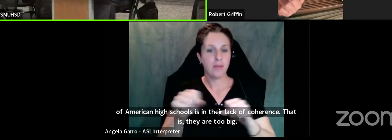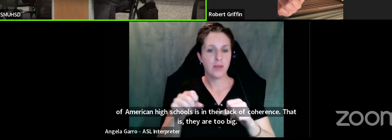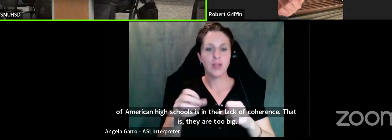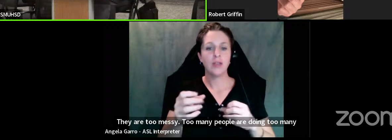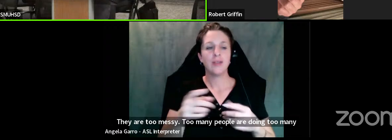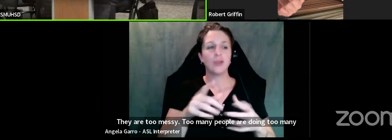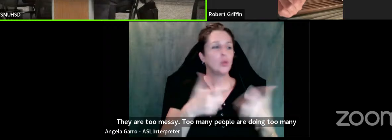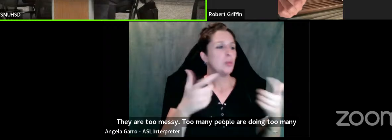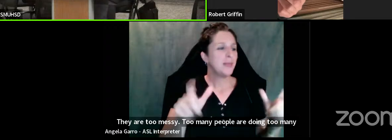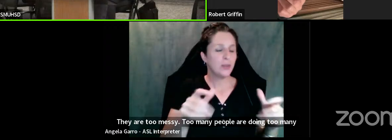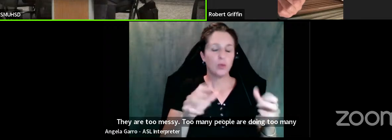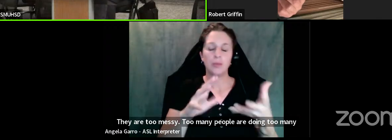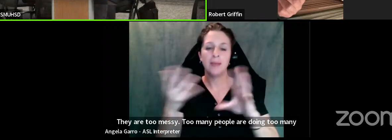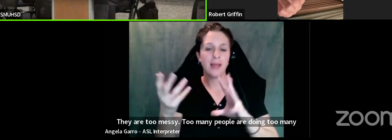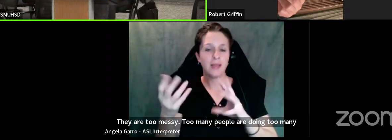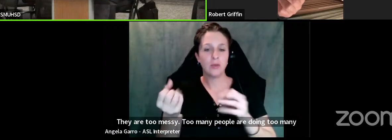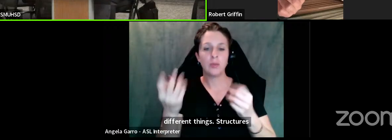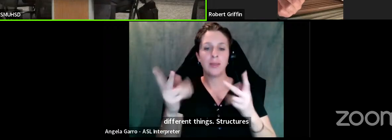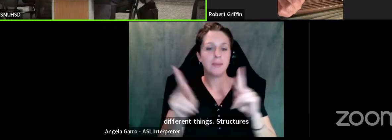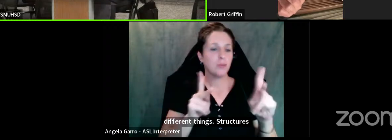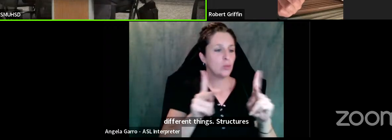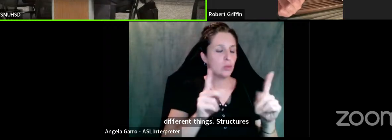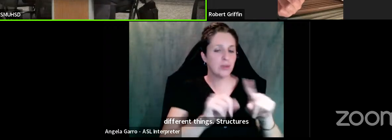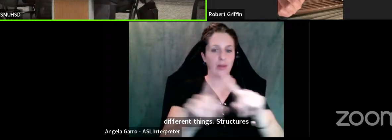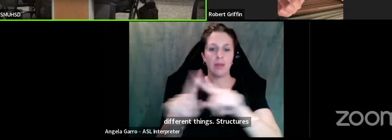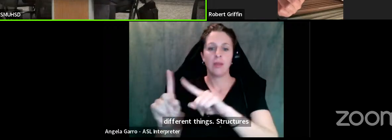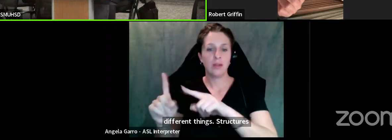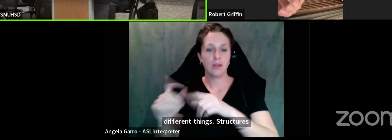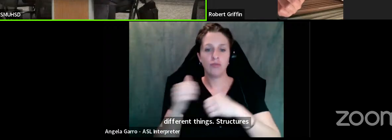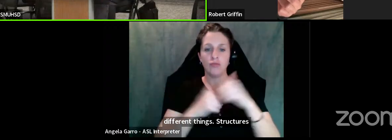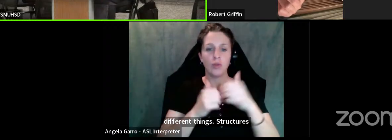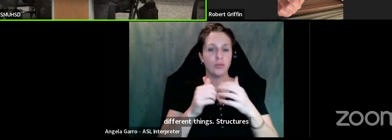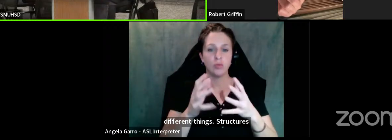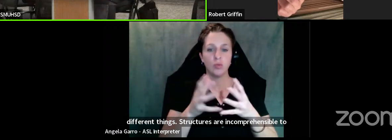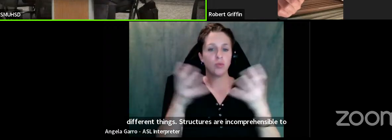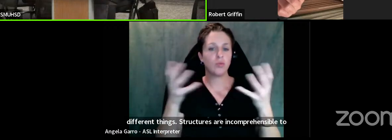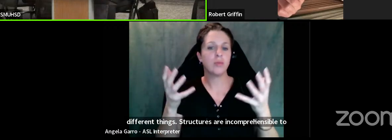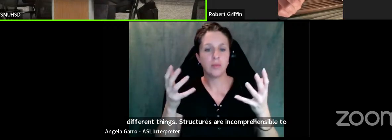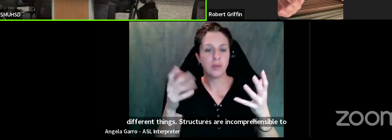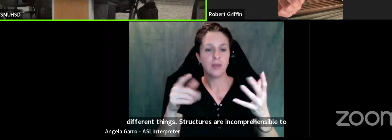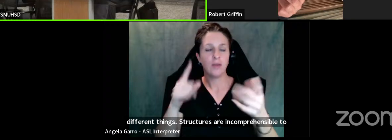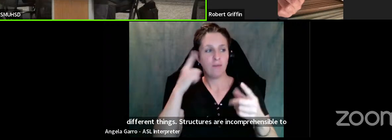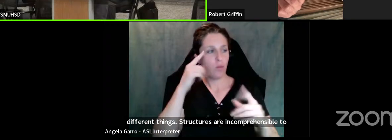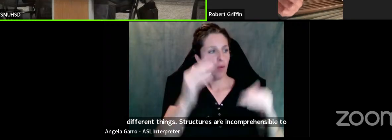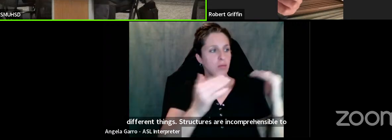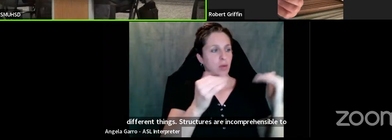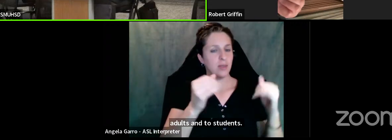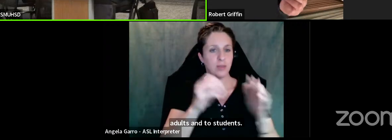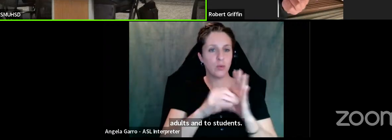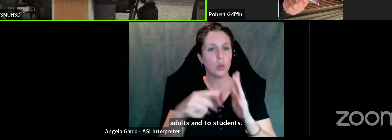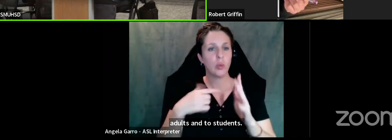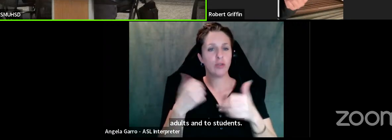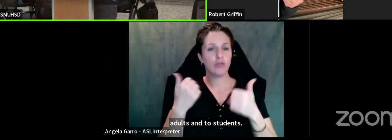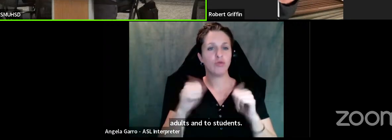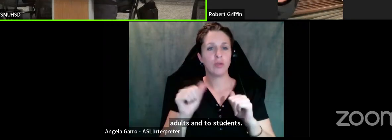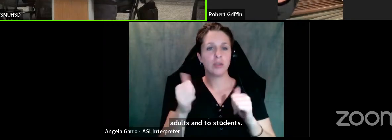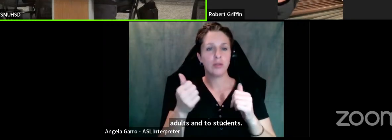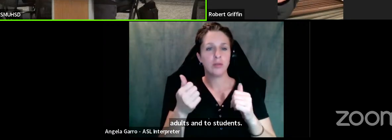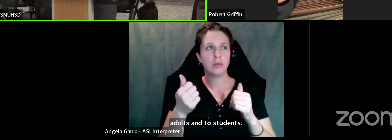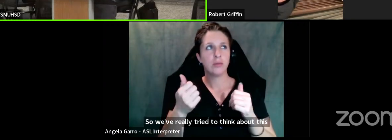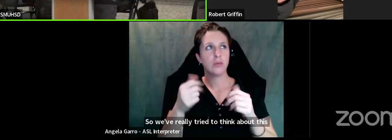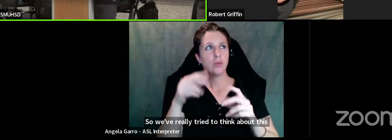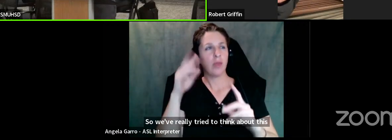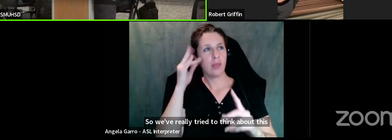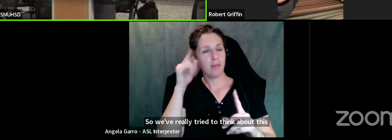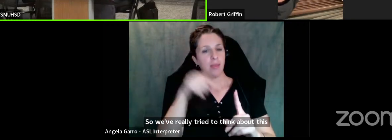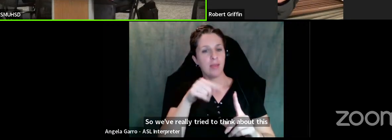things. Structures are incomprehensible to adults and to students. So we've really tried to think about this WASC process as a way to